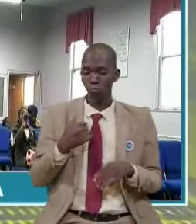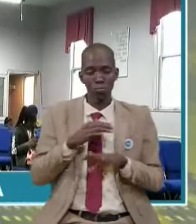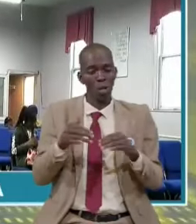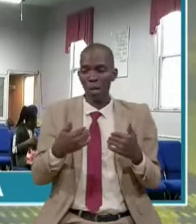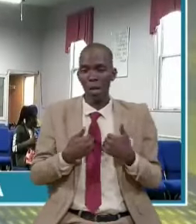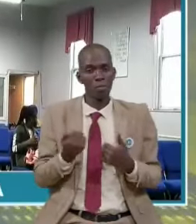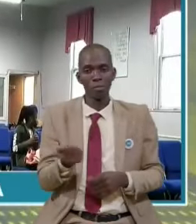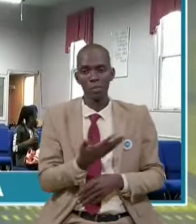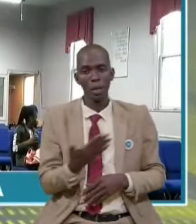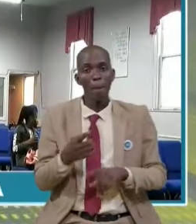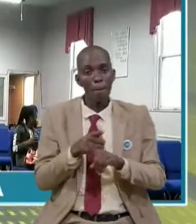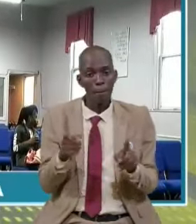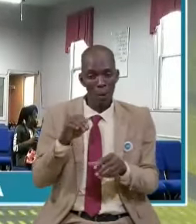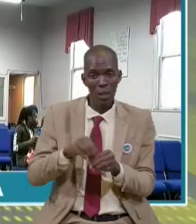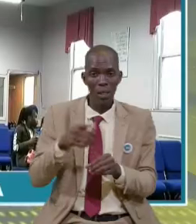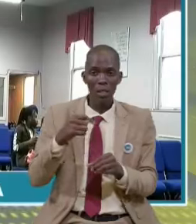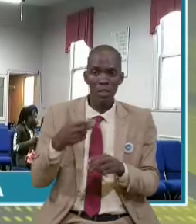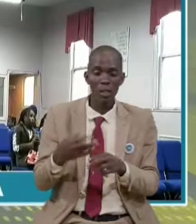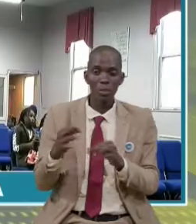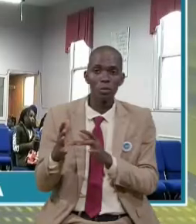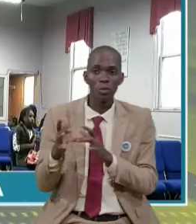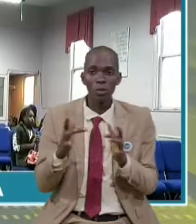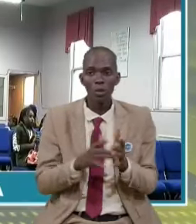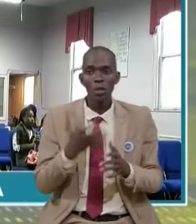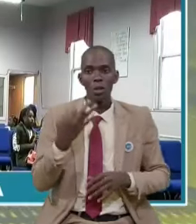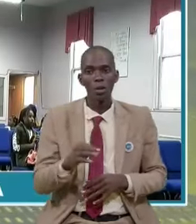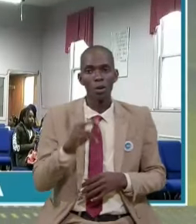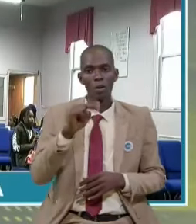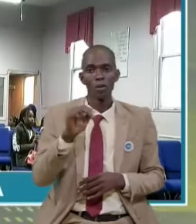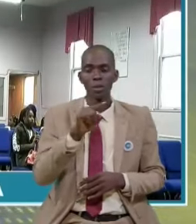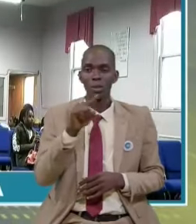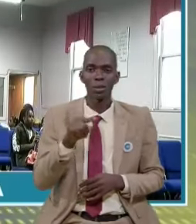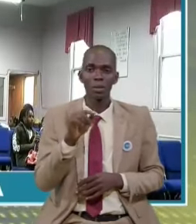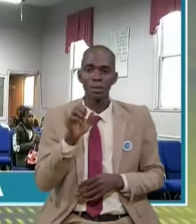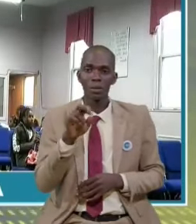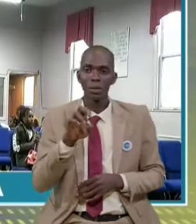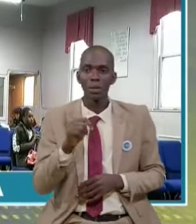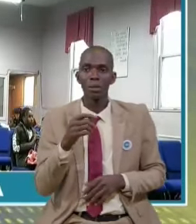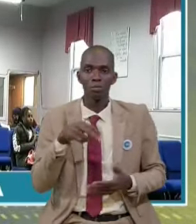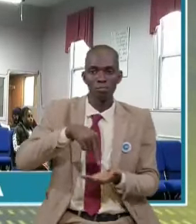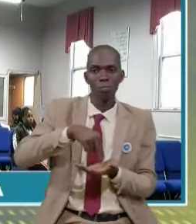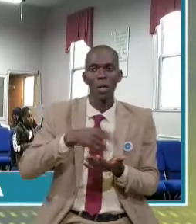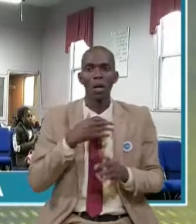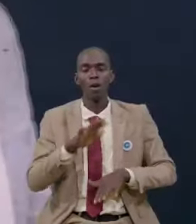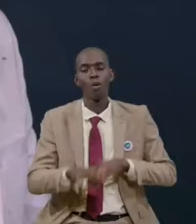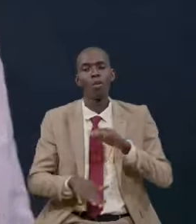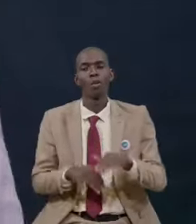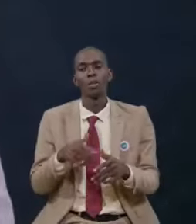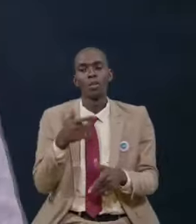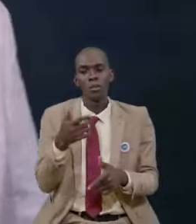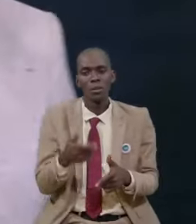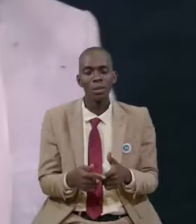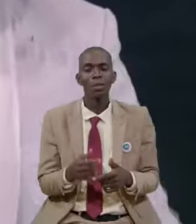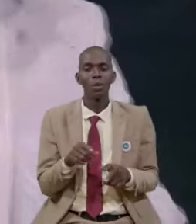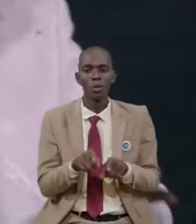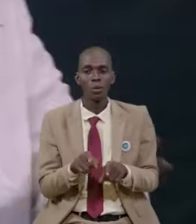of Nazareth, rise up and walk." And then he held him by the hand and lifted